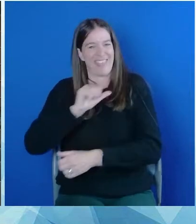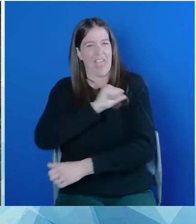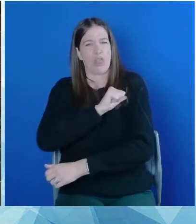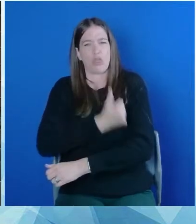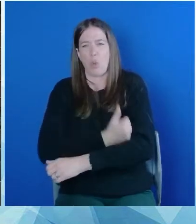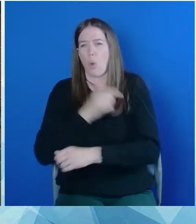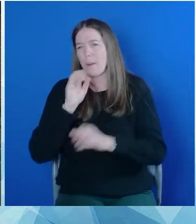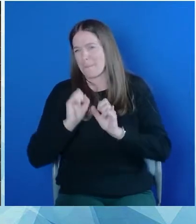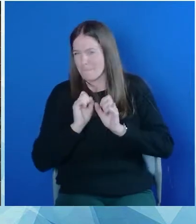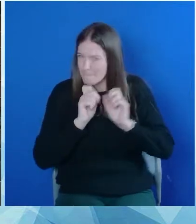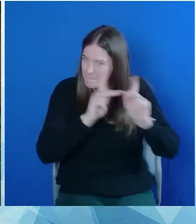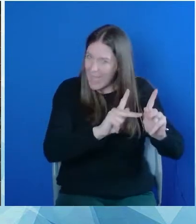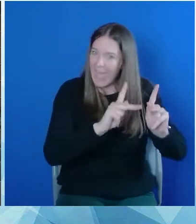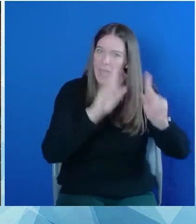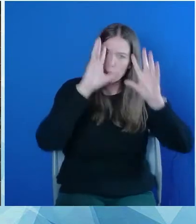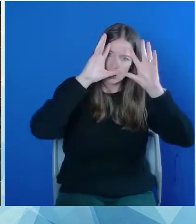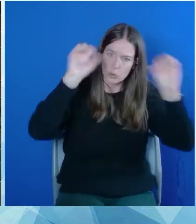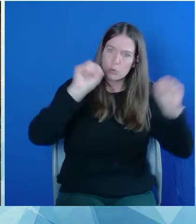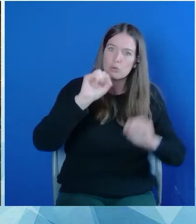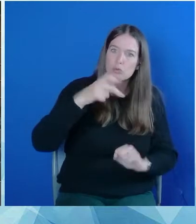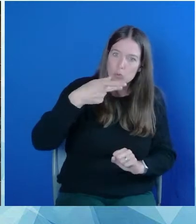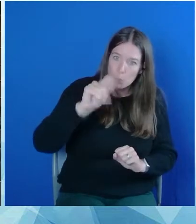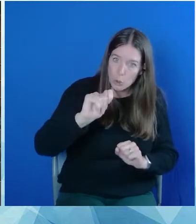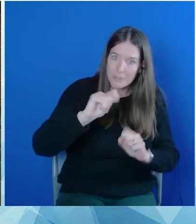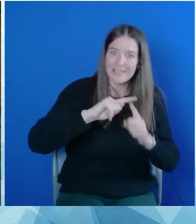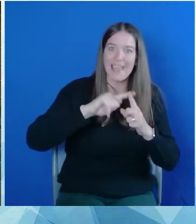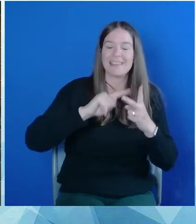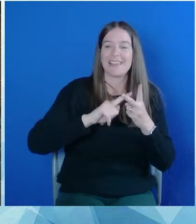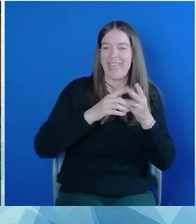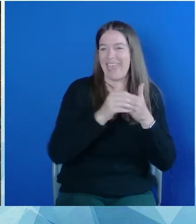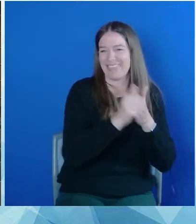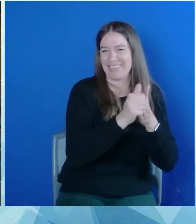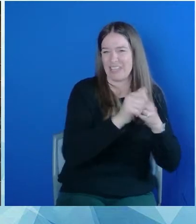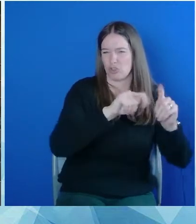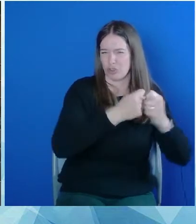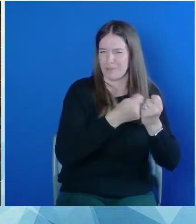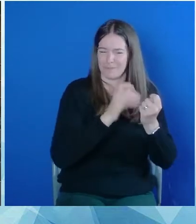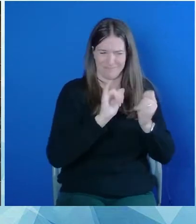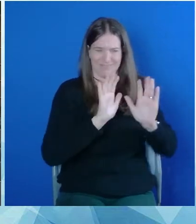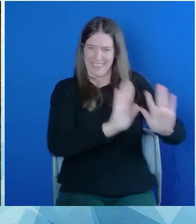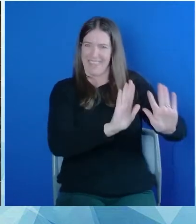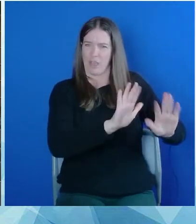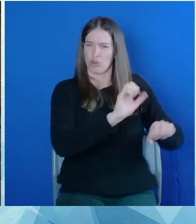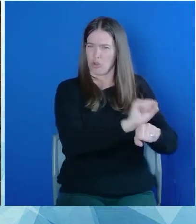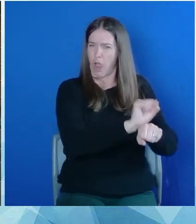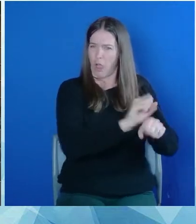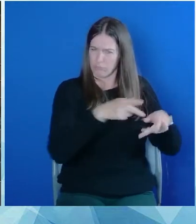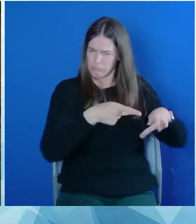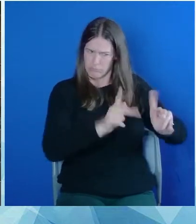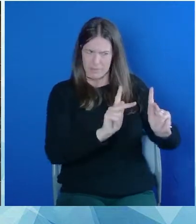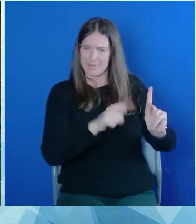the leadership team, allow them to do their job. I do request that if the superintendent